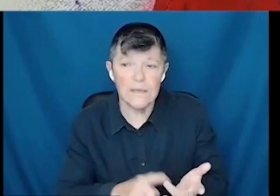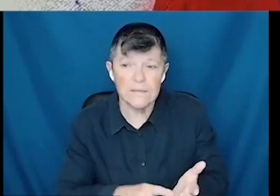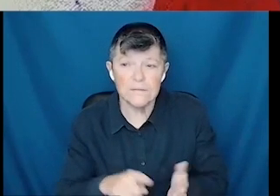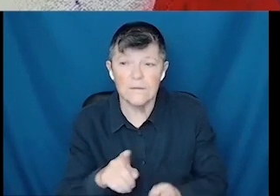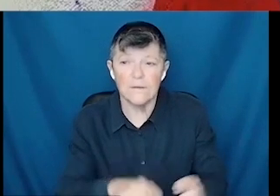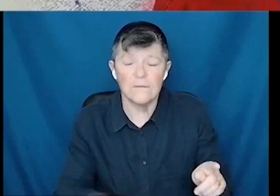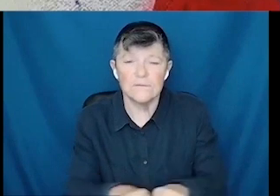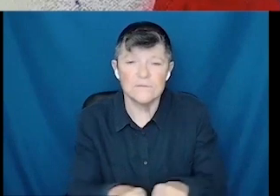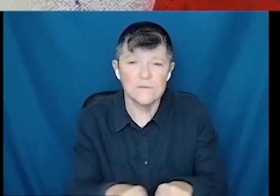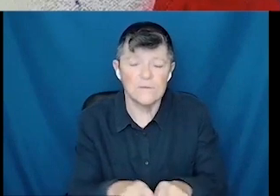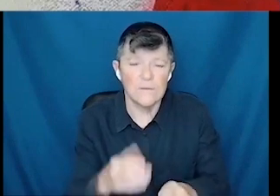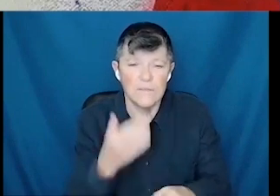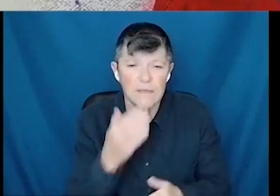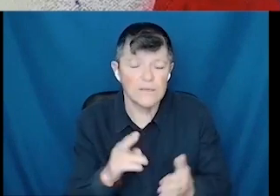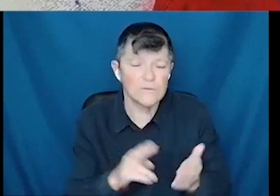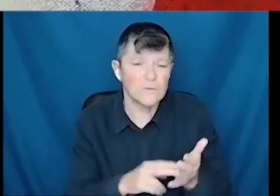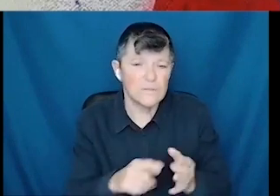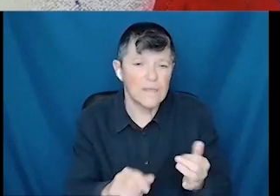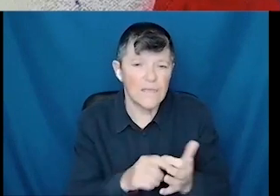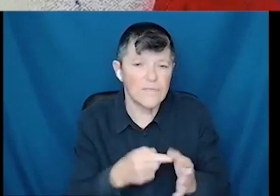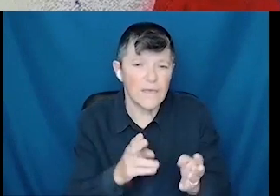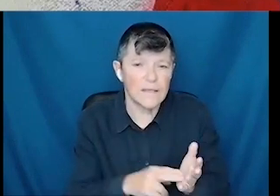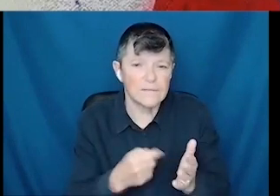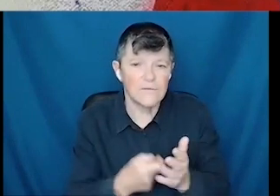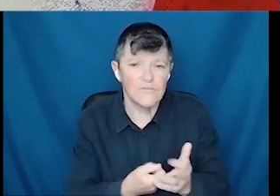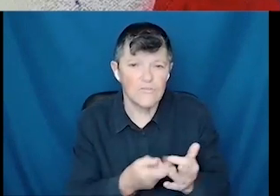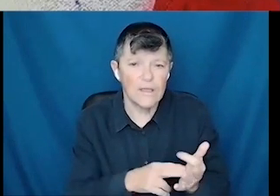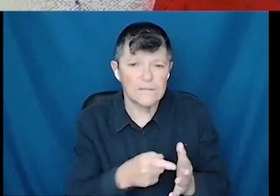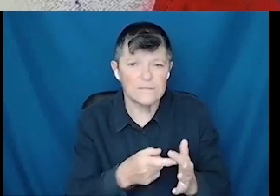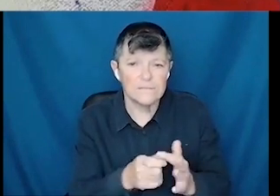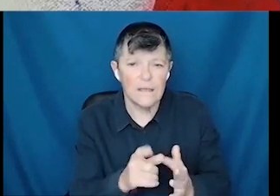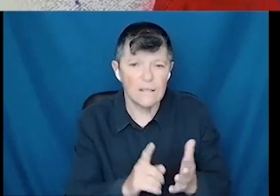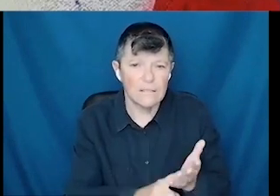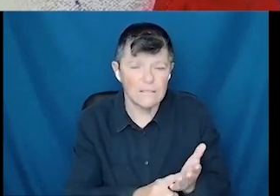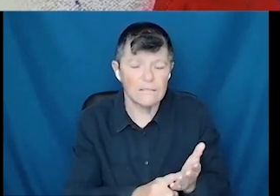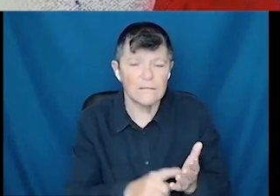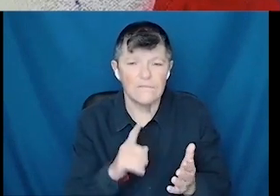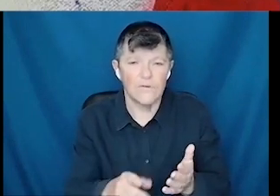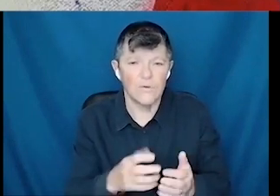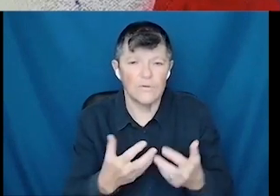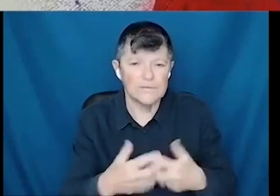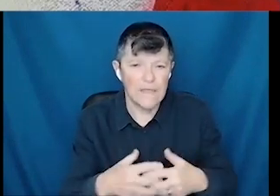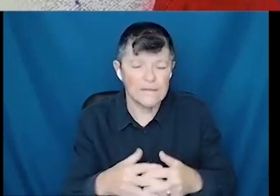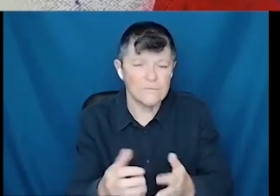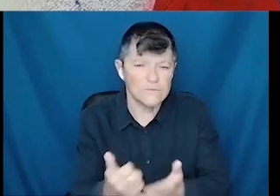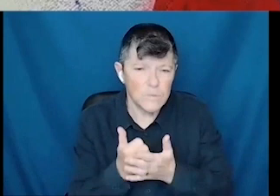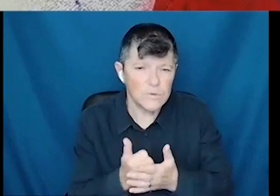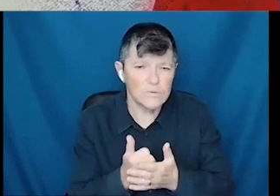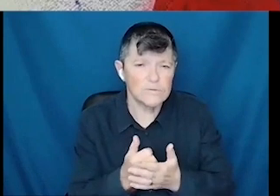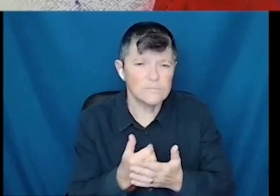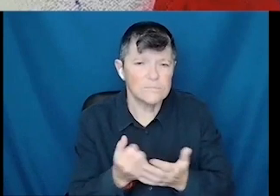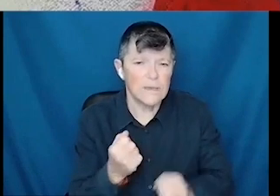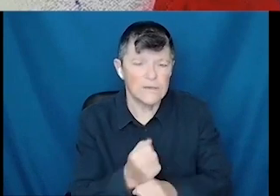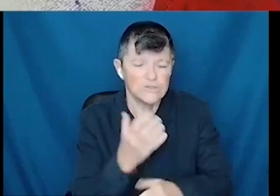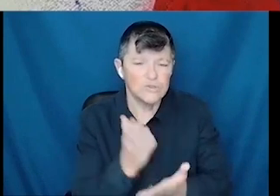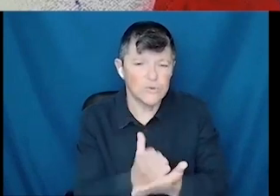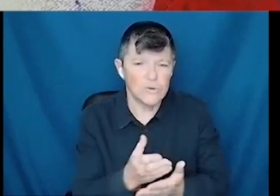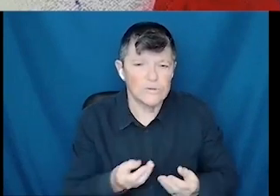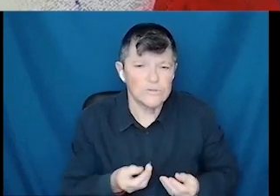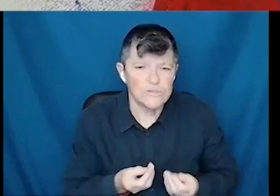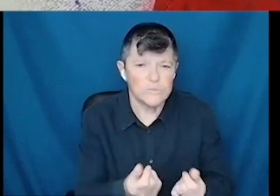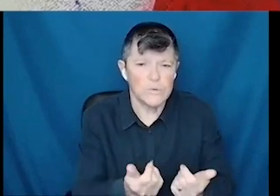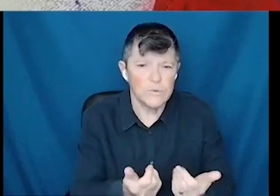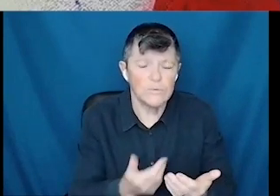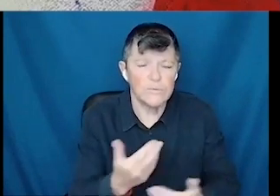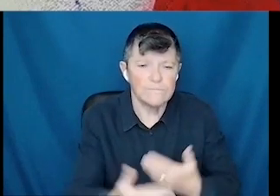Nathan Randall for the tech support so that things run smoothly, and then also to the